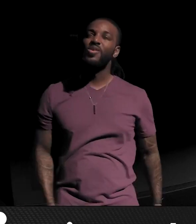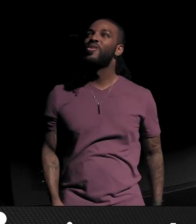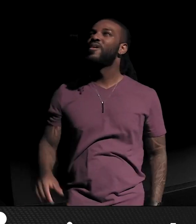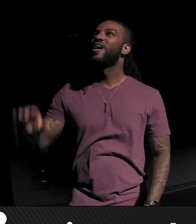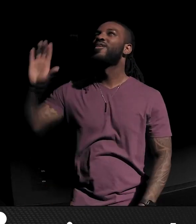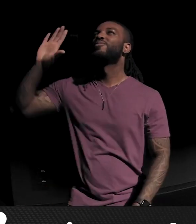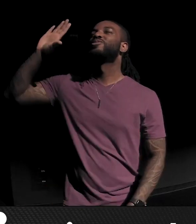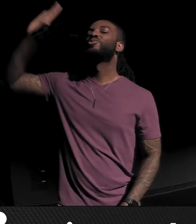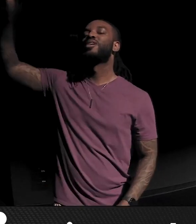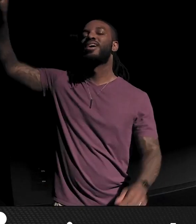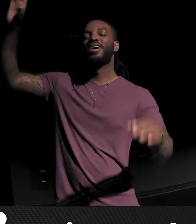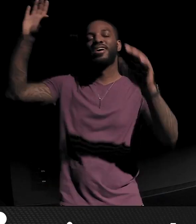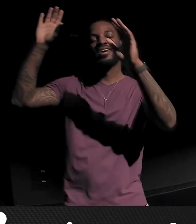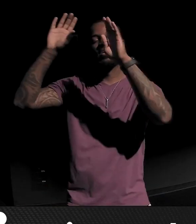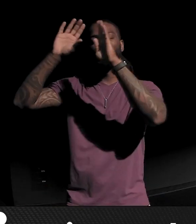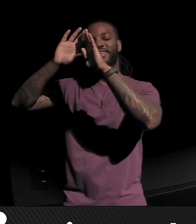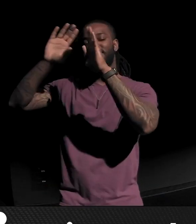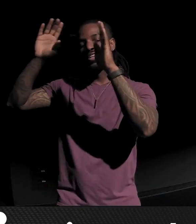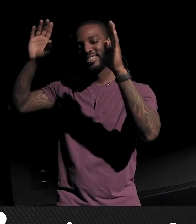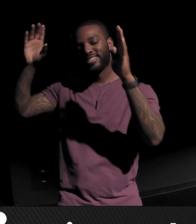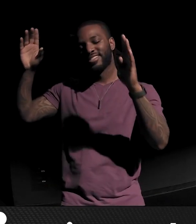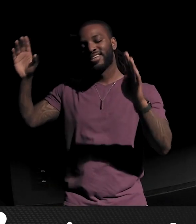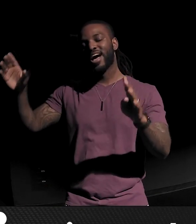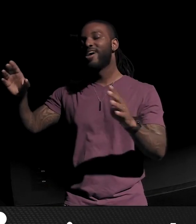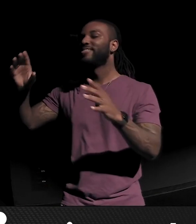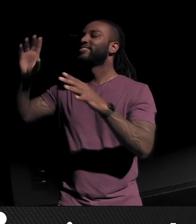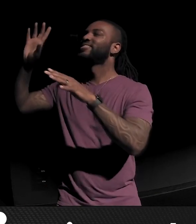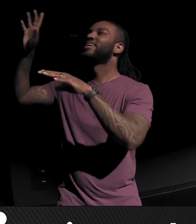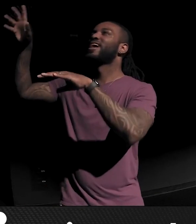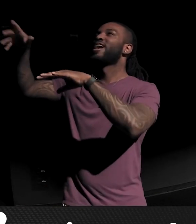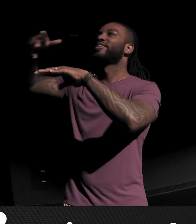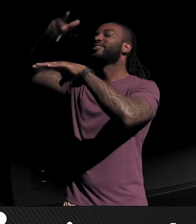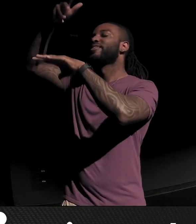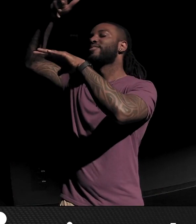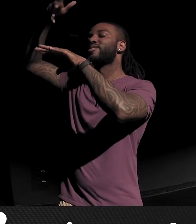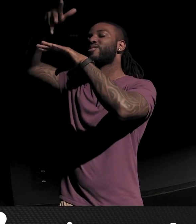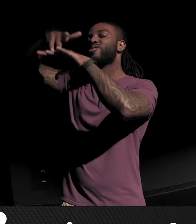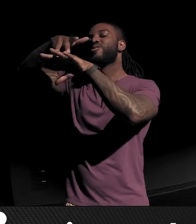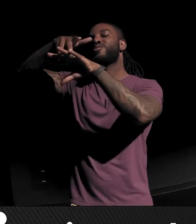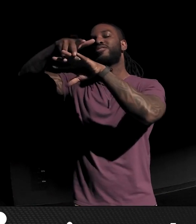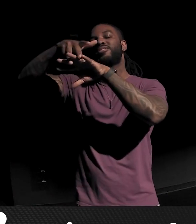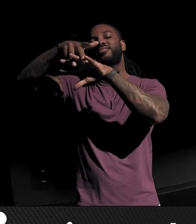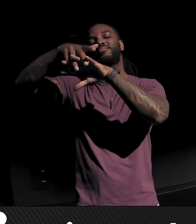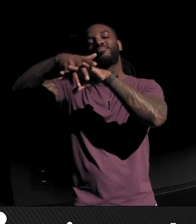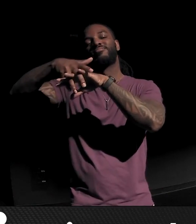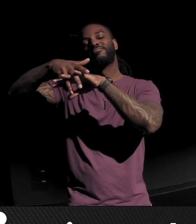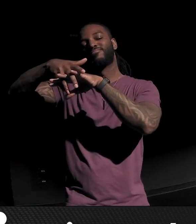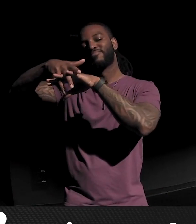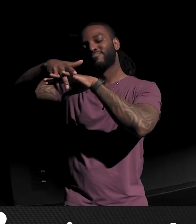Oh, I will dwell in the house of the Lord.